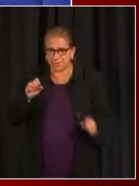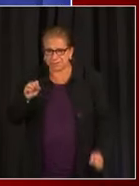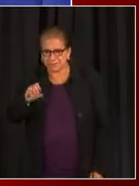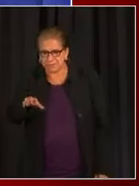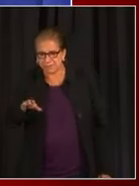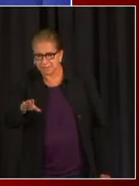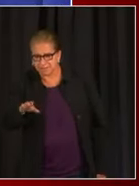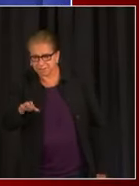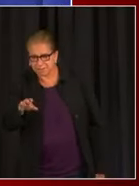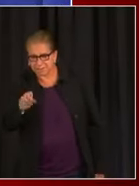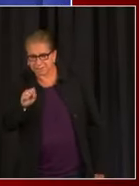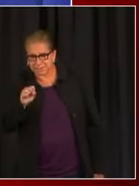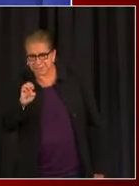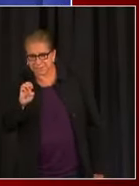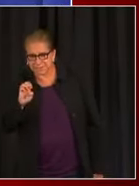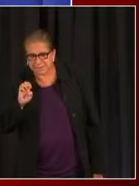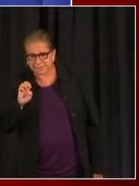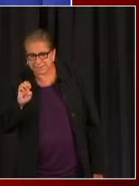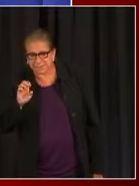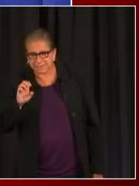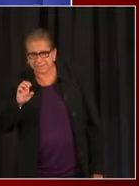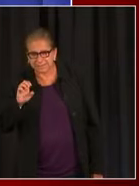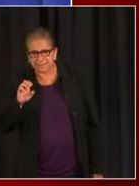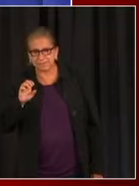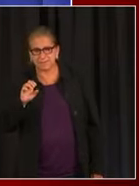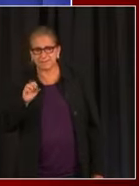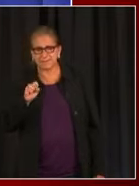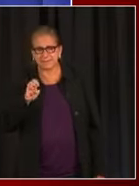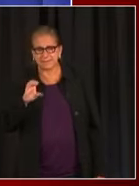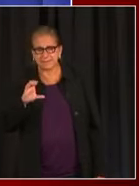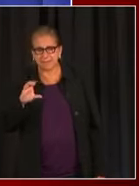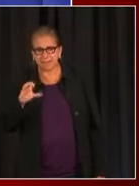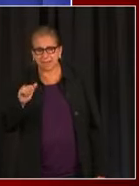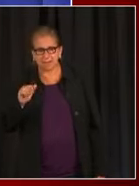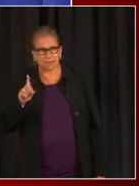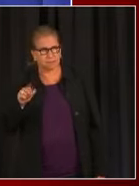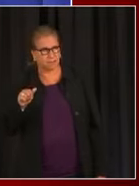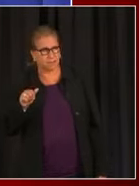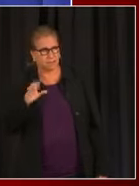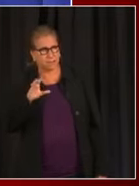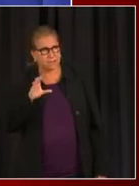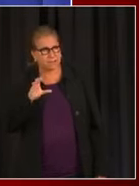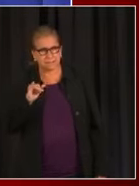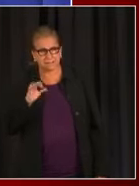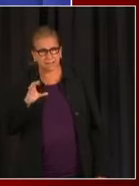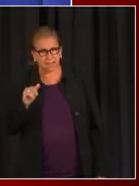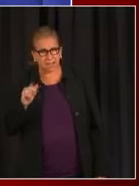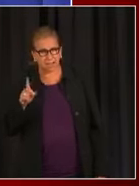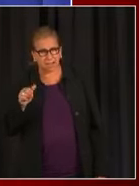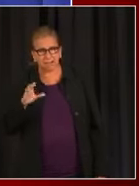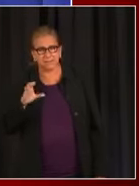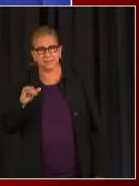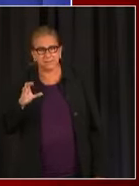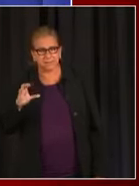are attracting other bugs, possibly oak mites, and people are getting very unpleasant bug bites. Okay.